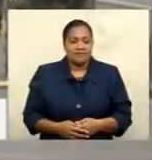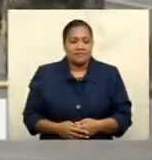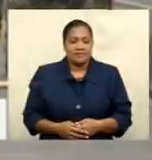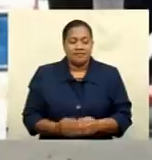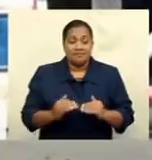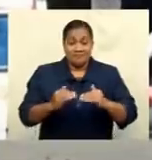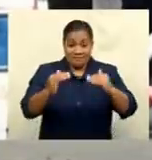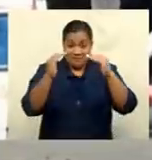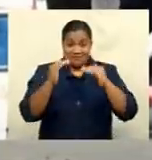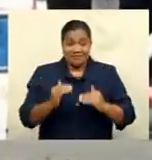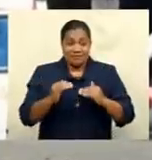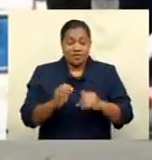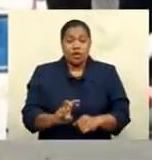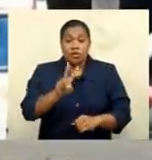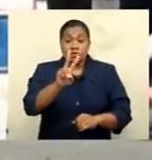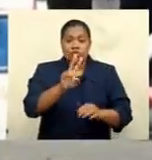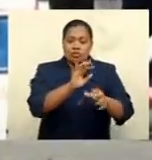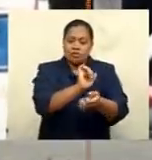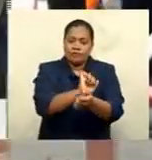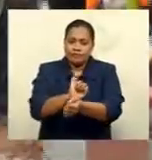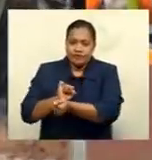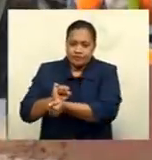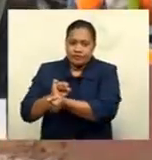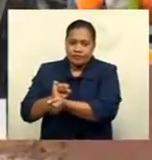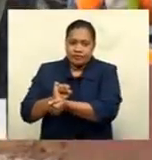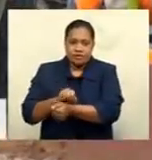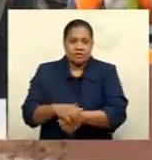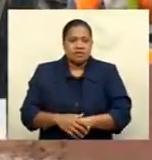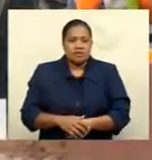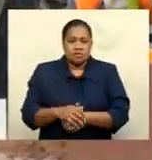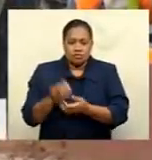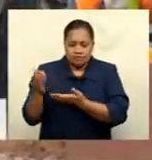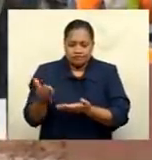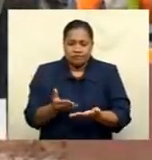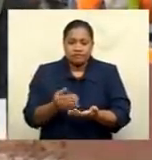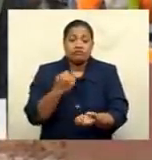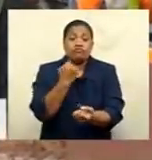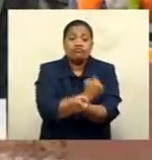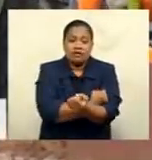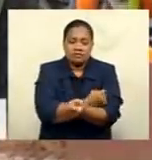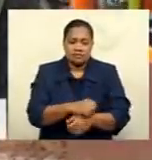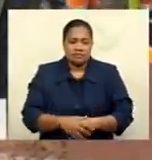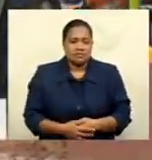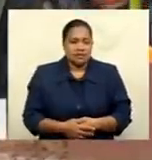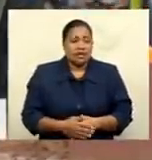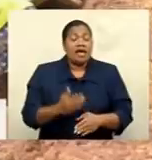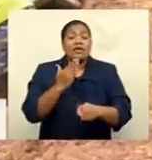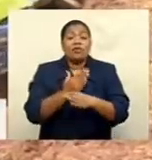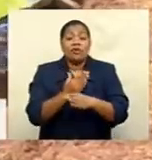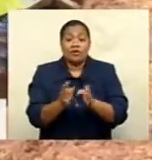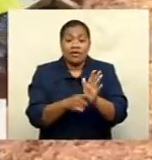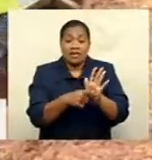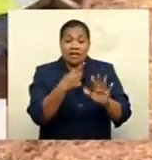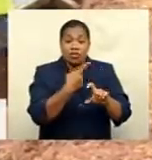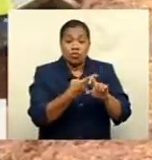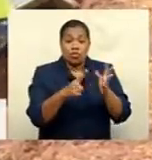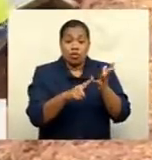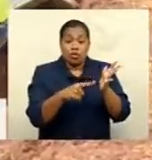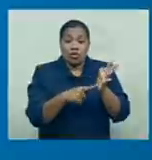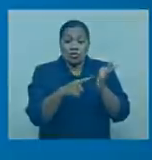Up ahead, 2 arrested for allegedly attempting to import drugs, and work on Lekutu Secondary School in